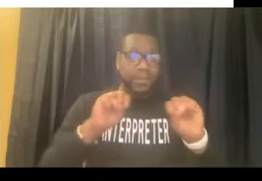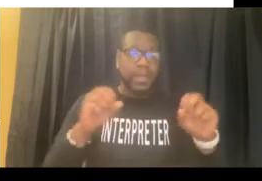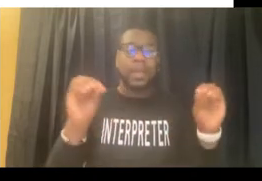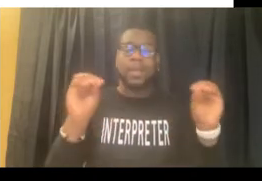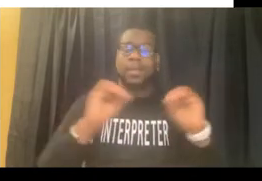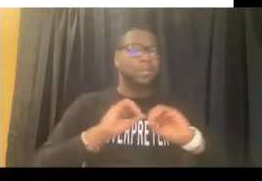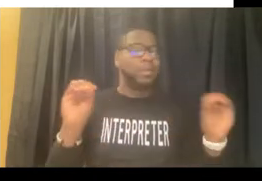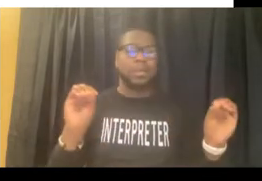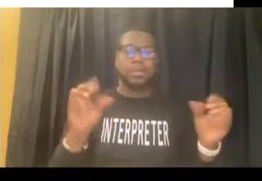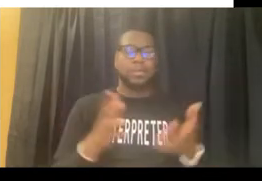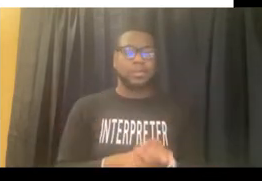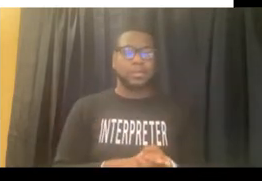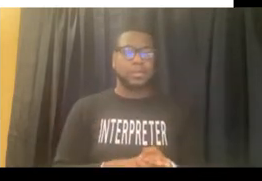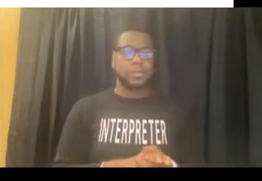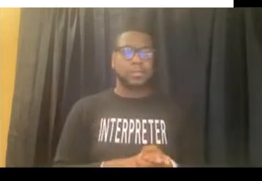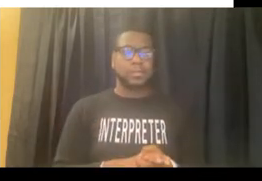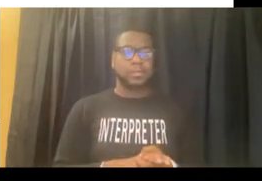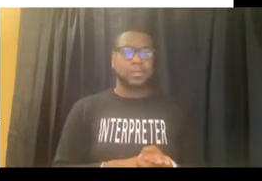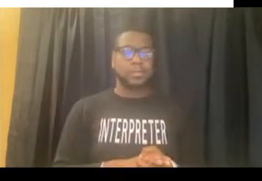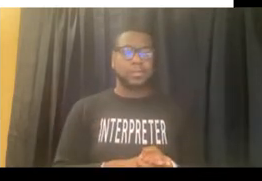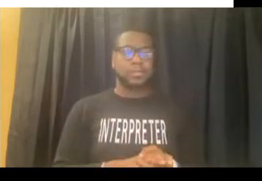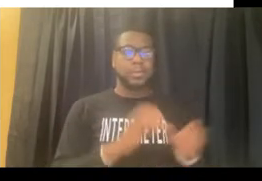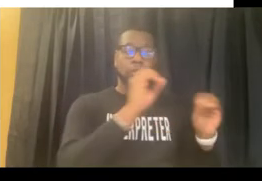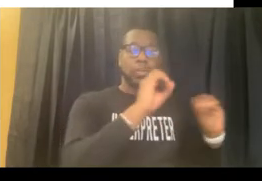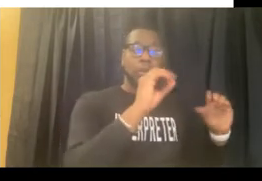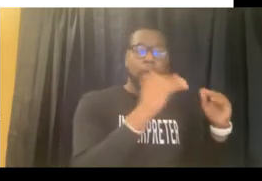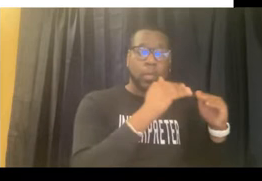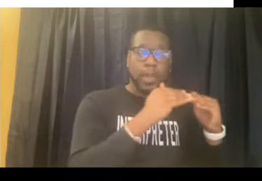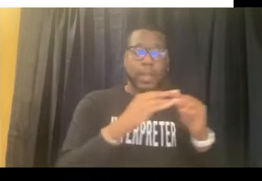there isn't any equality there in terms of getting support.